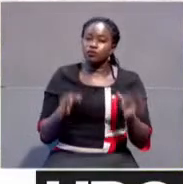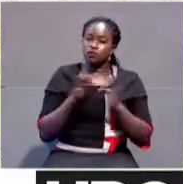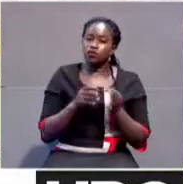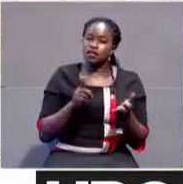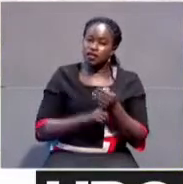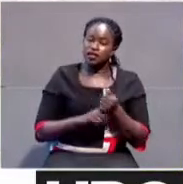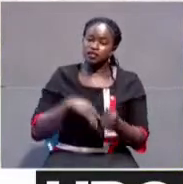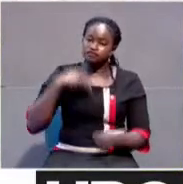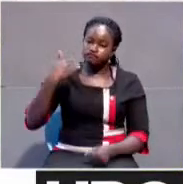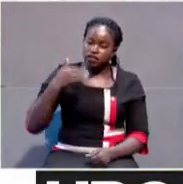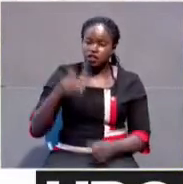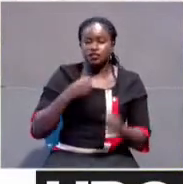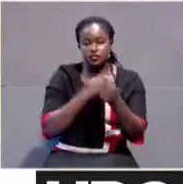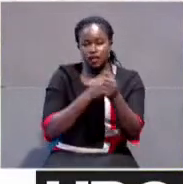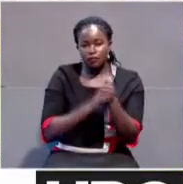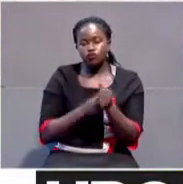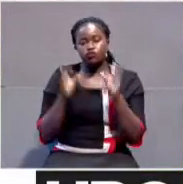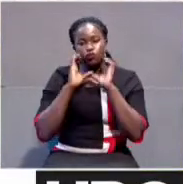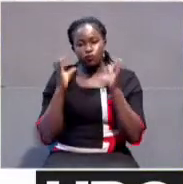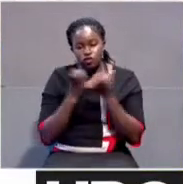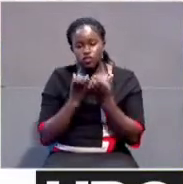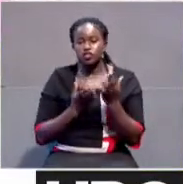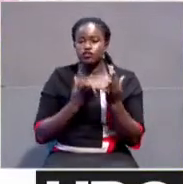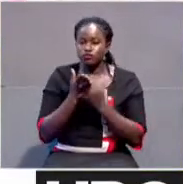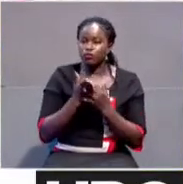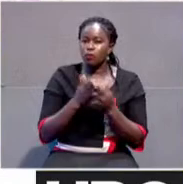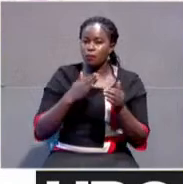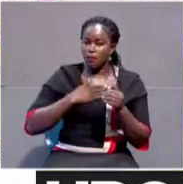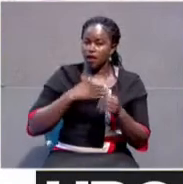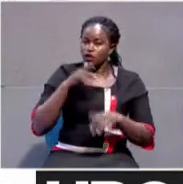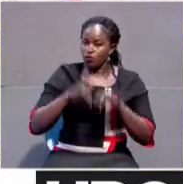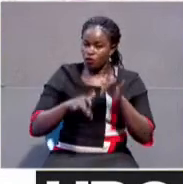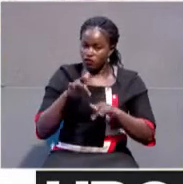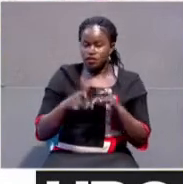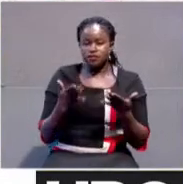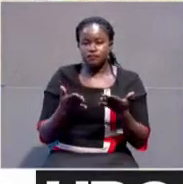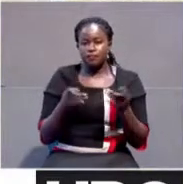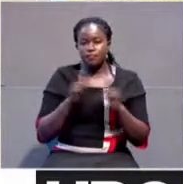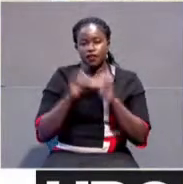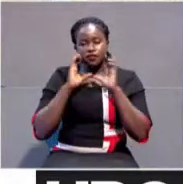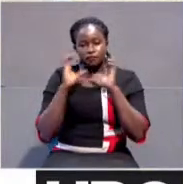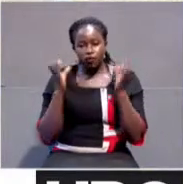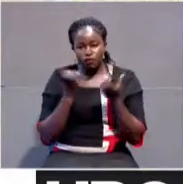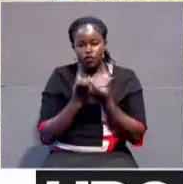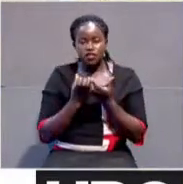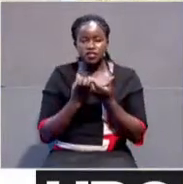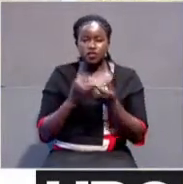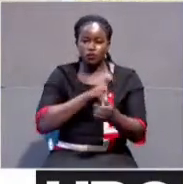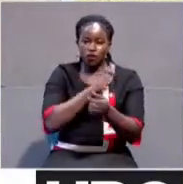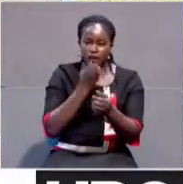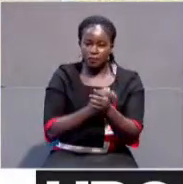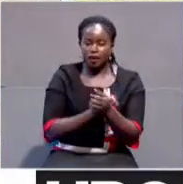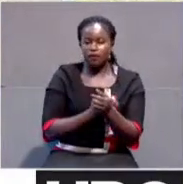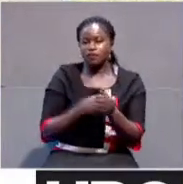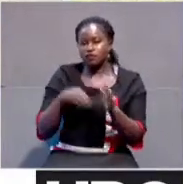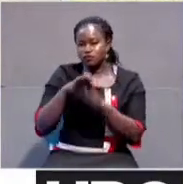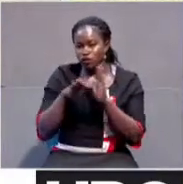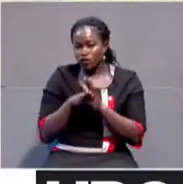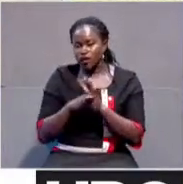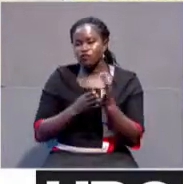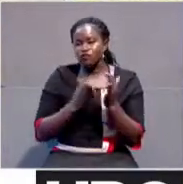to communities through my office, a community empowerment program through